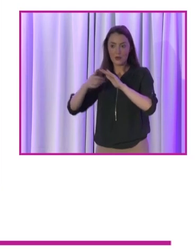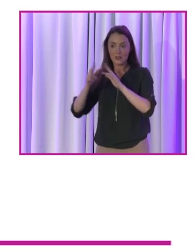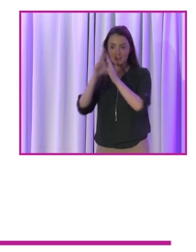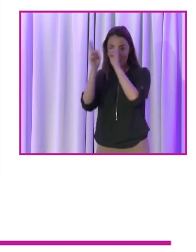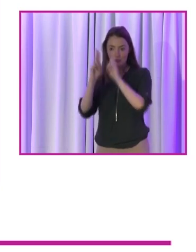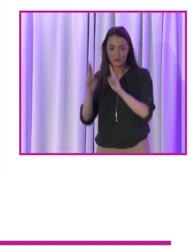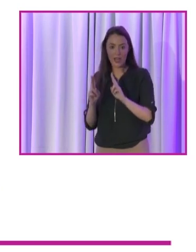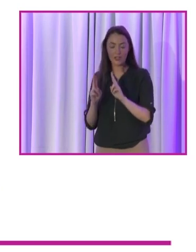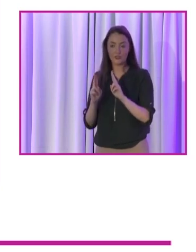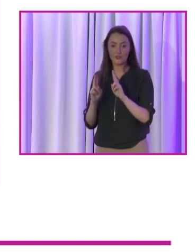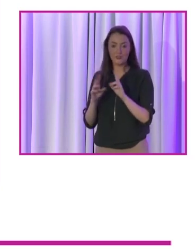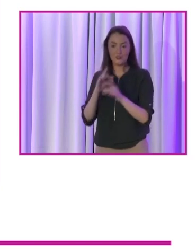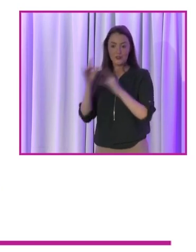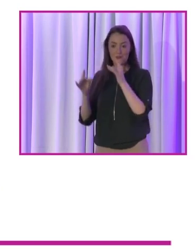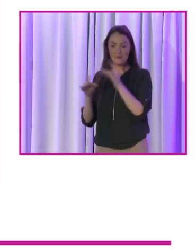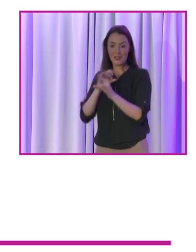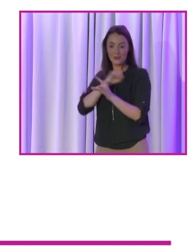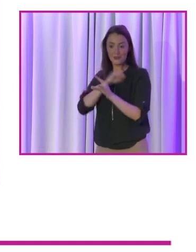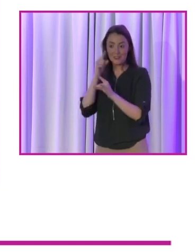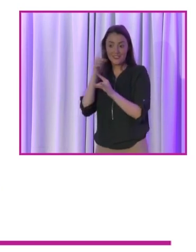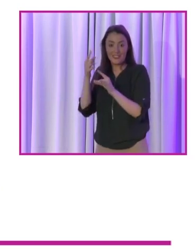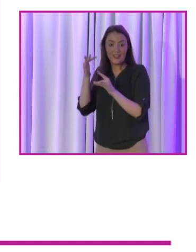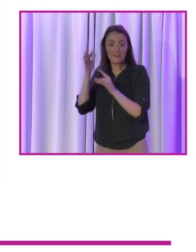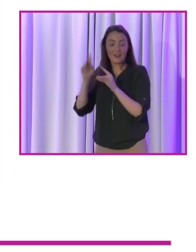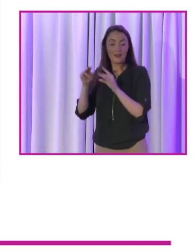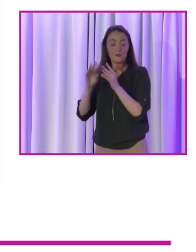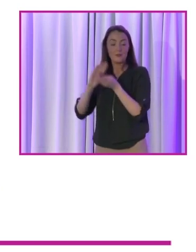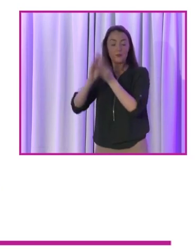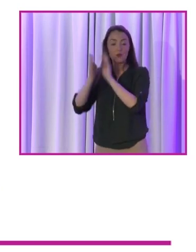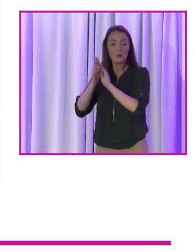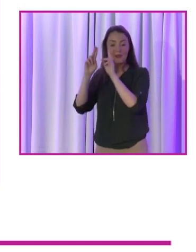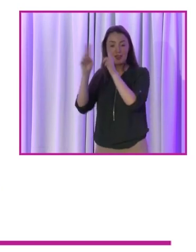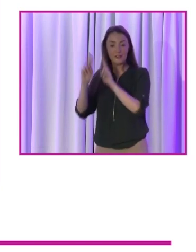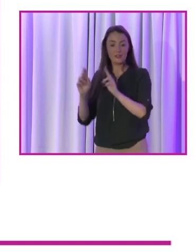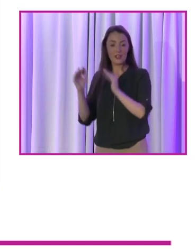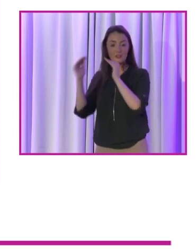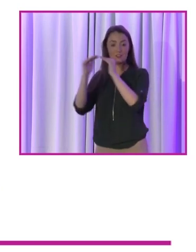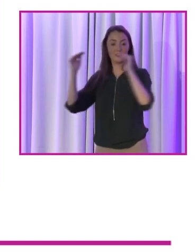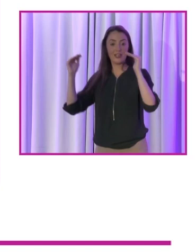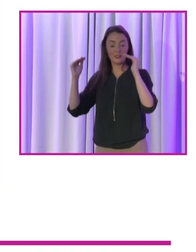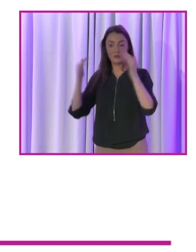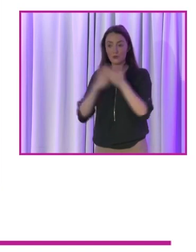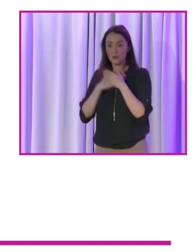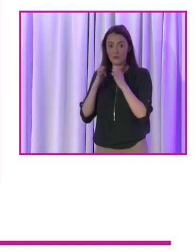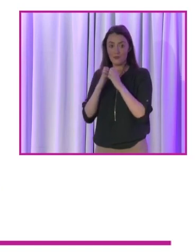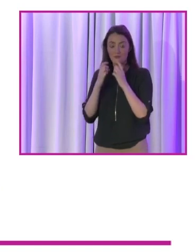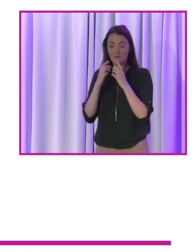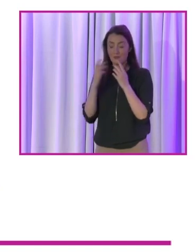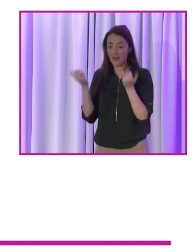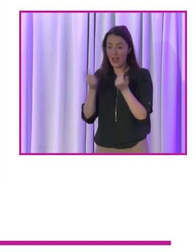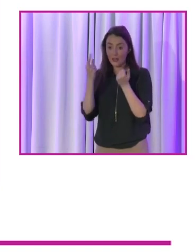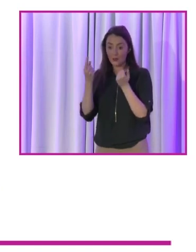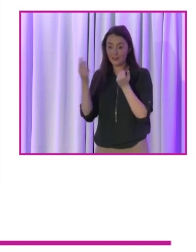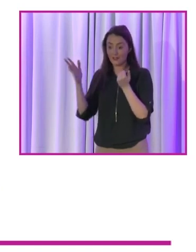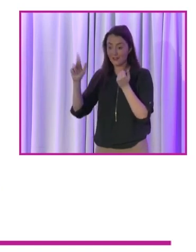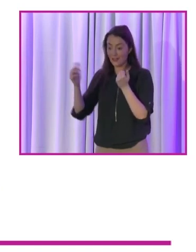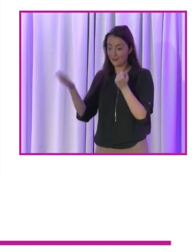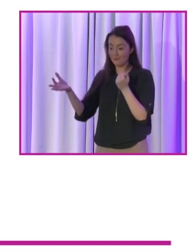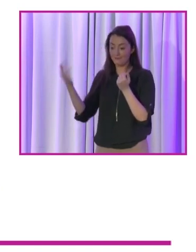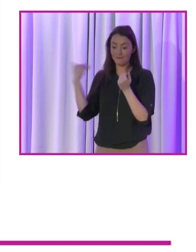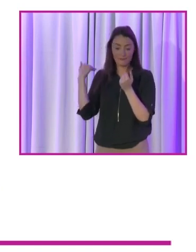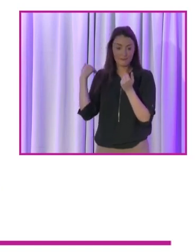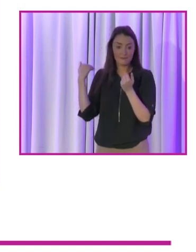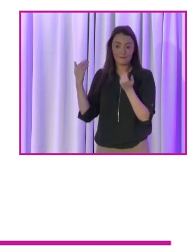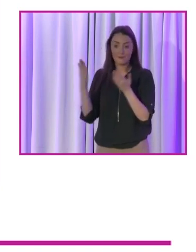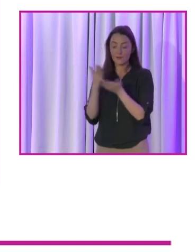that it can become an international standard. I'd love for people to get in touch with us. We want to share our learning